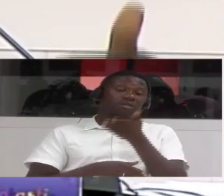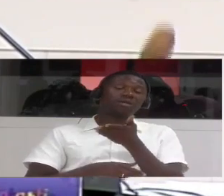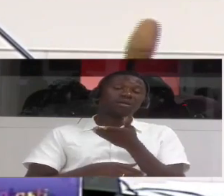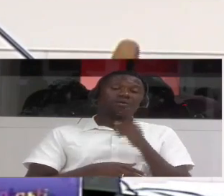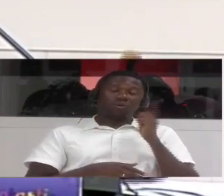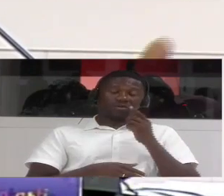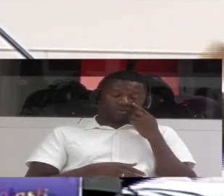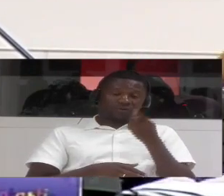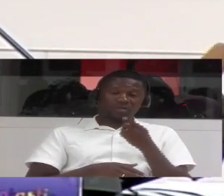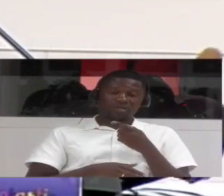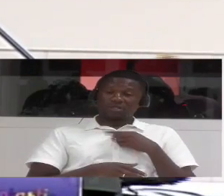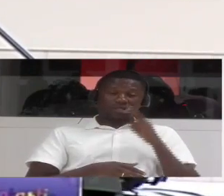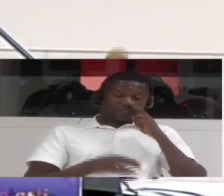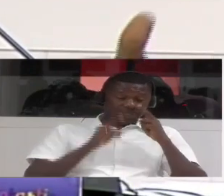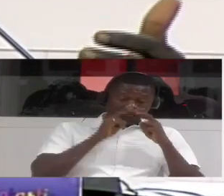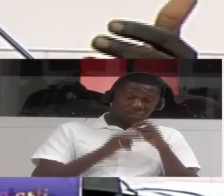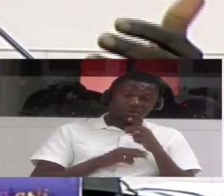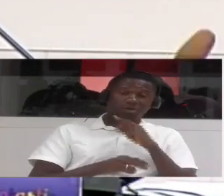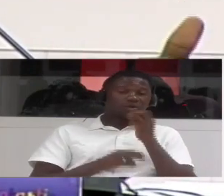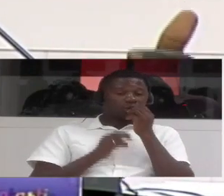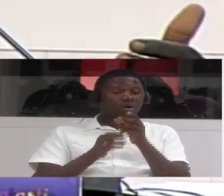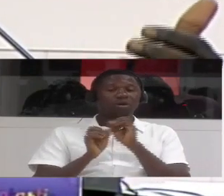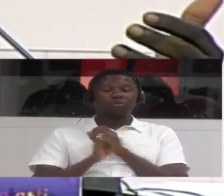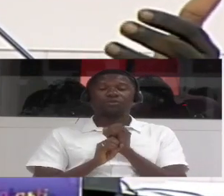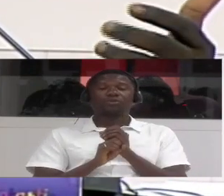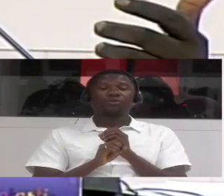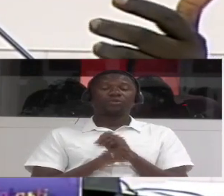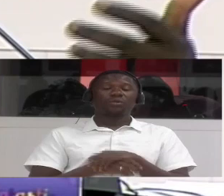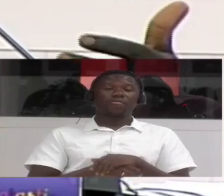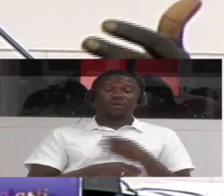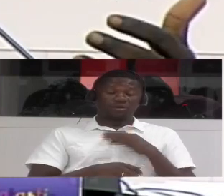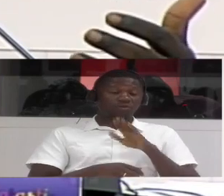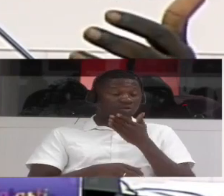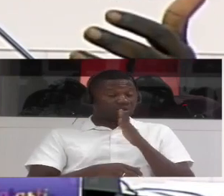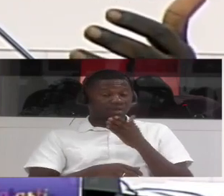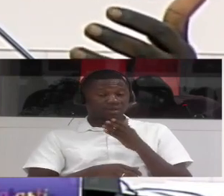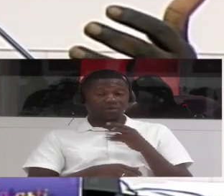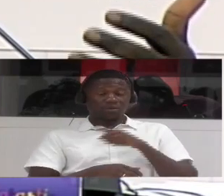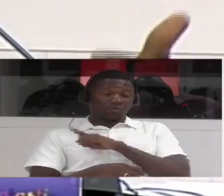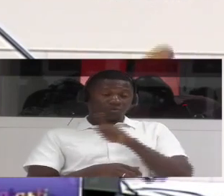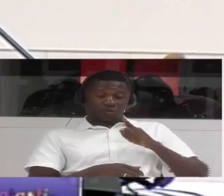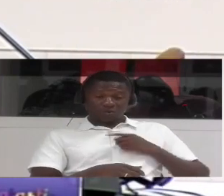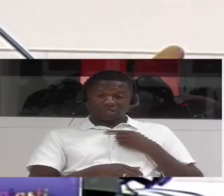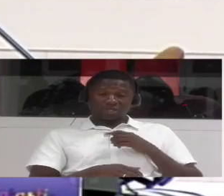far unstated and untested is whether we,